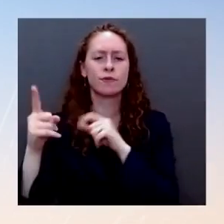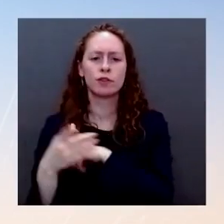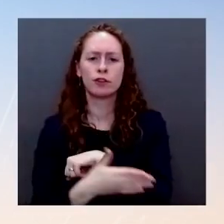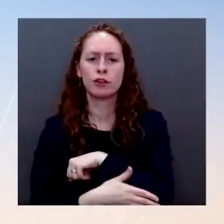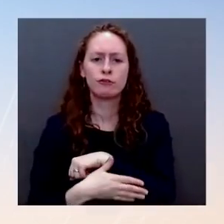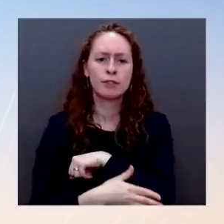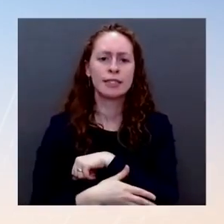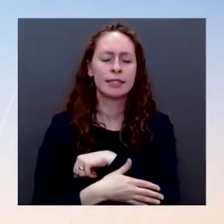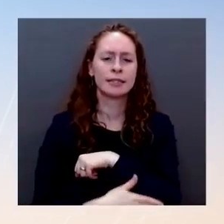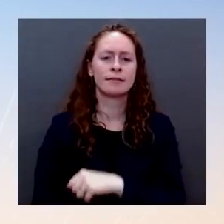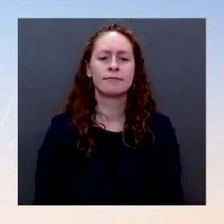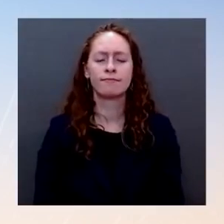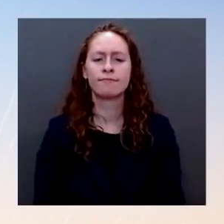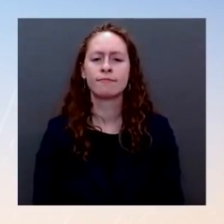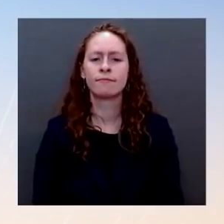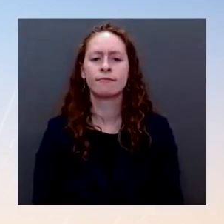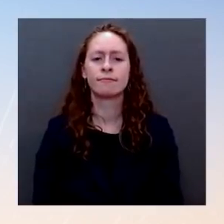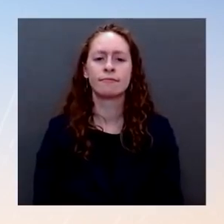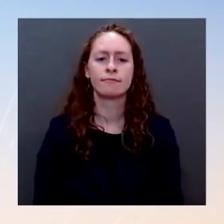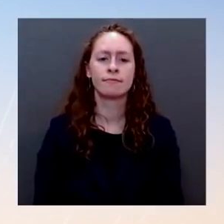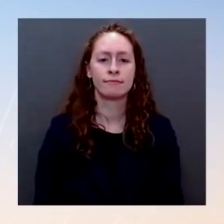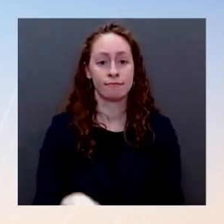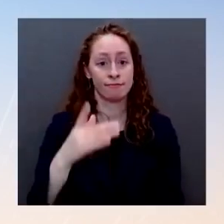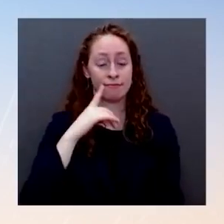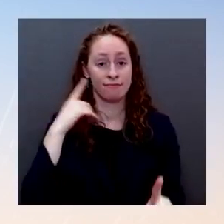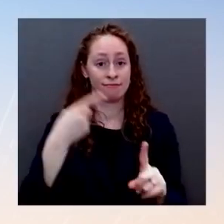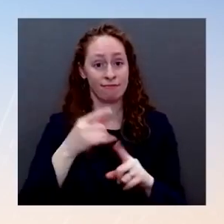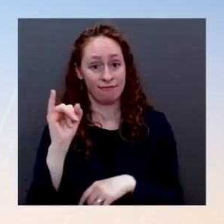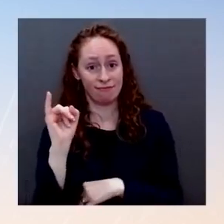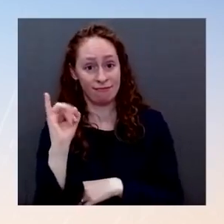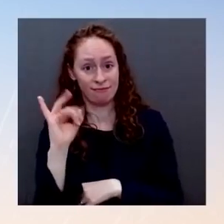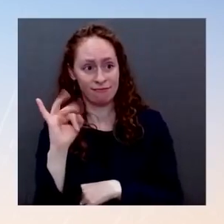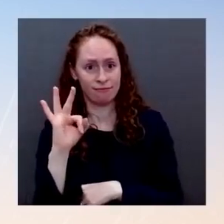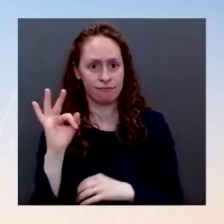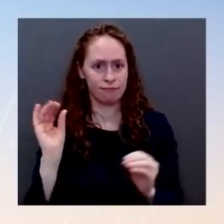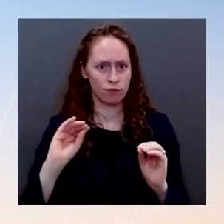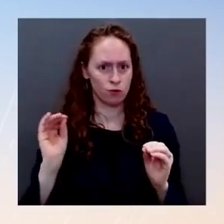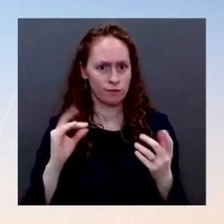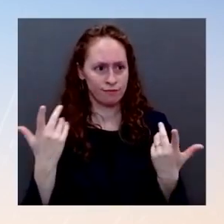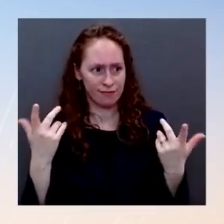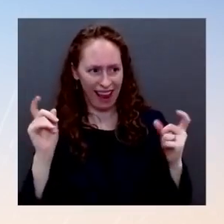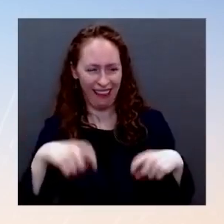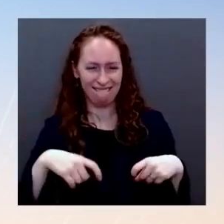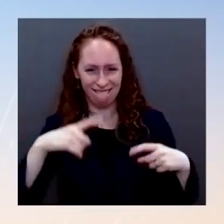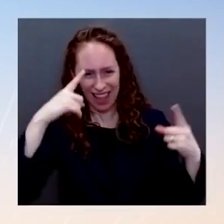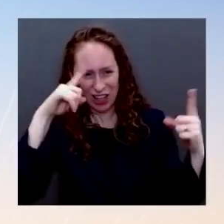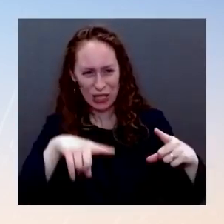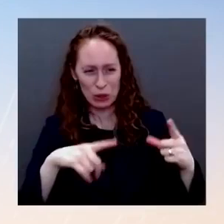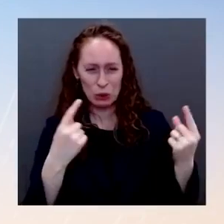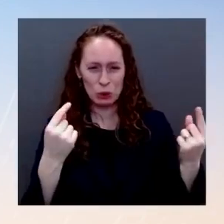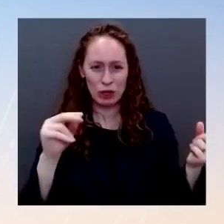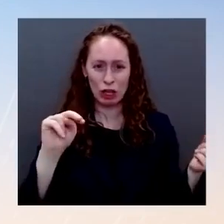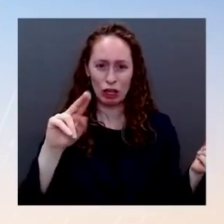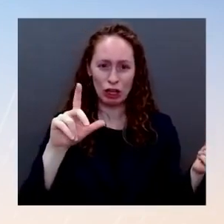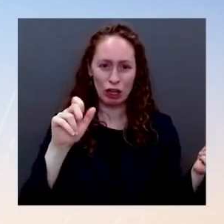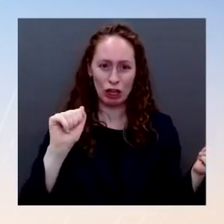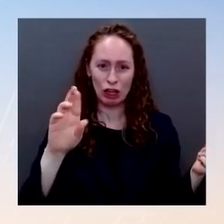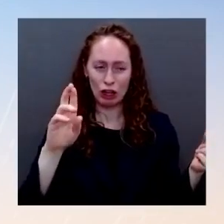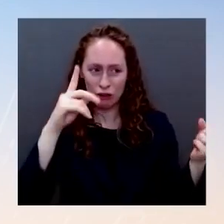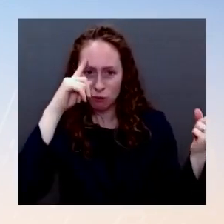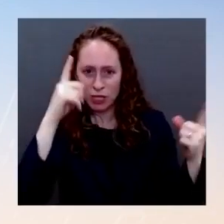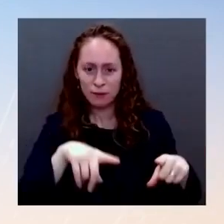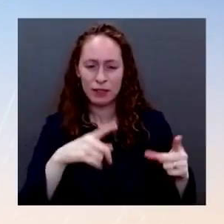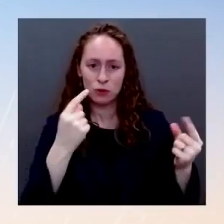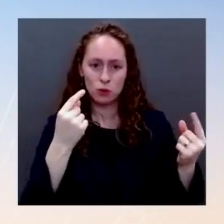Iran's accelerating nuclear steps will hollow out the JCPOA, so our priority remains reaching and implementing a rapid mutual return, and